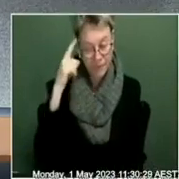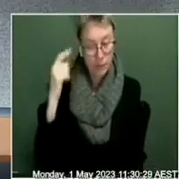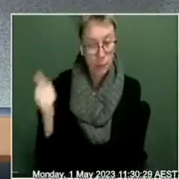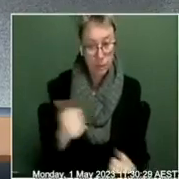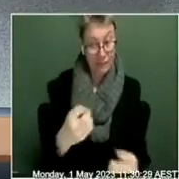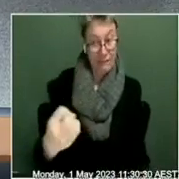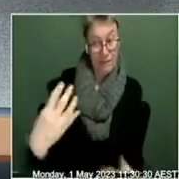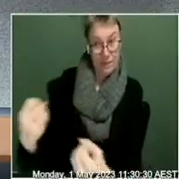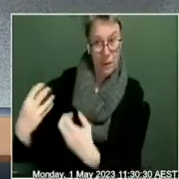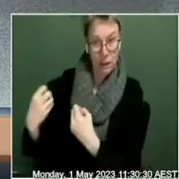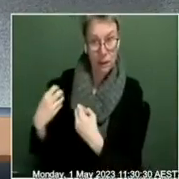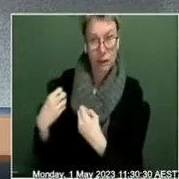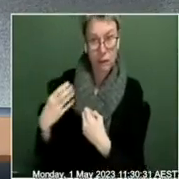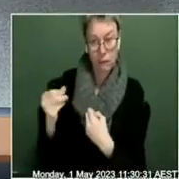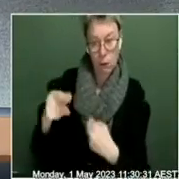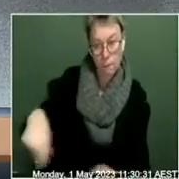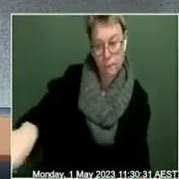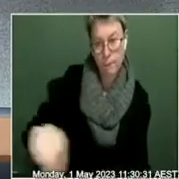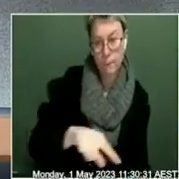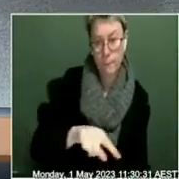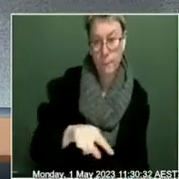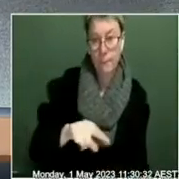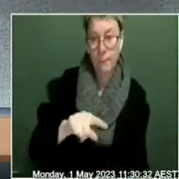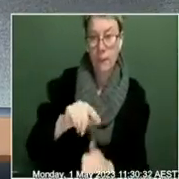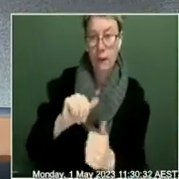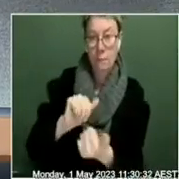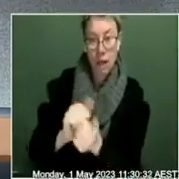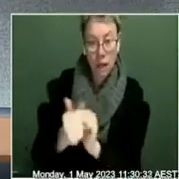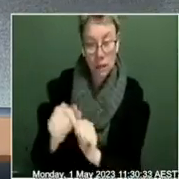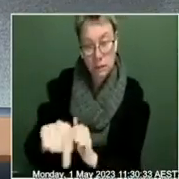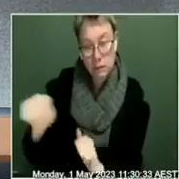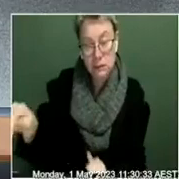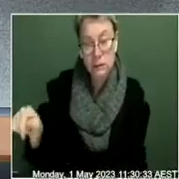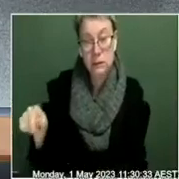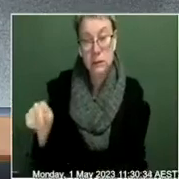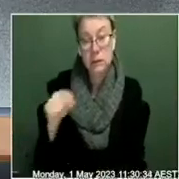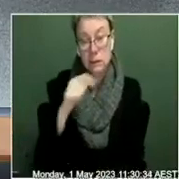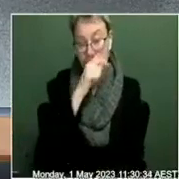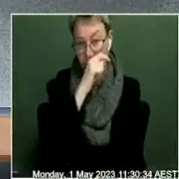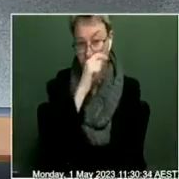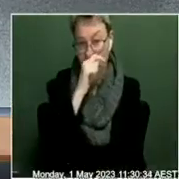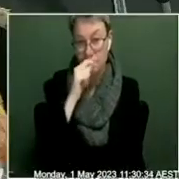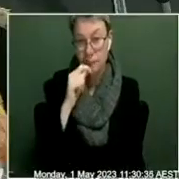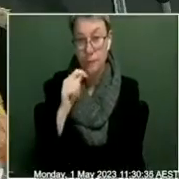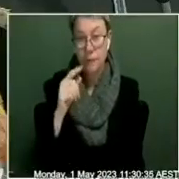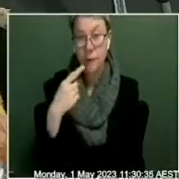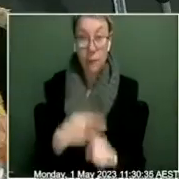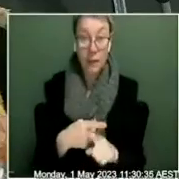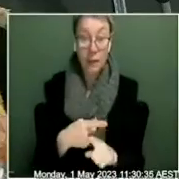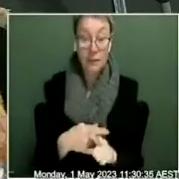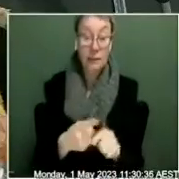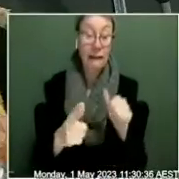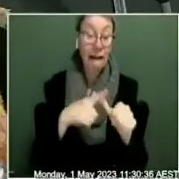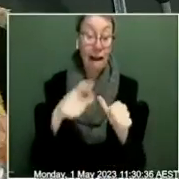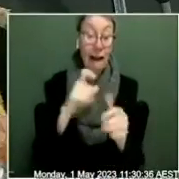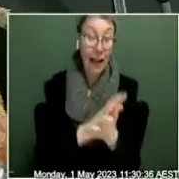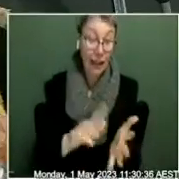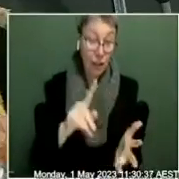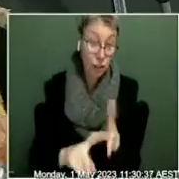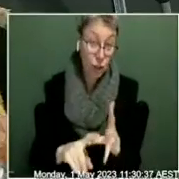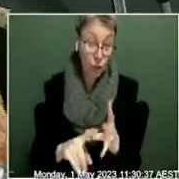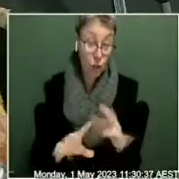the Aboriginal-controlled, community-controlled sector. Would Aboriginal people in Victoria think you are taking this